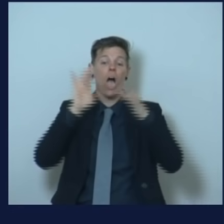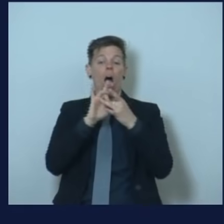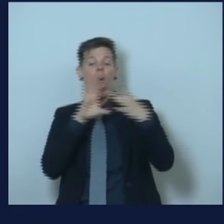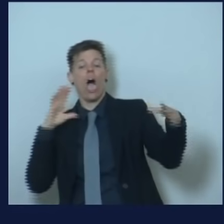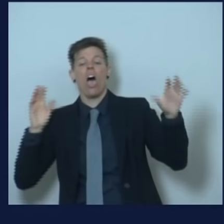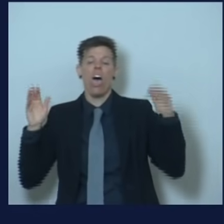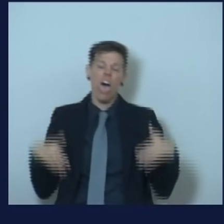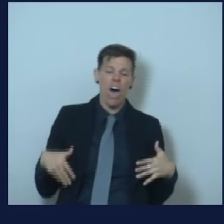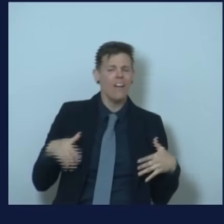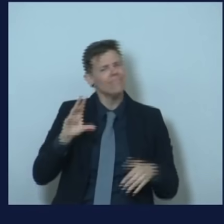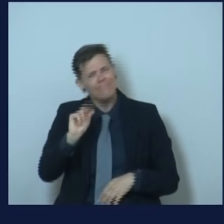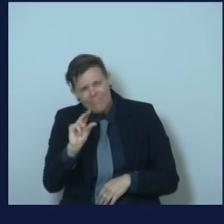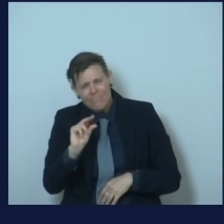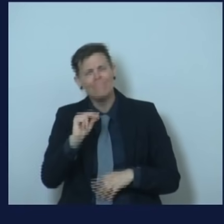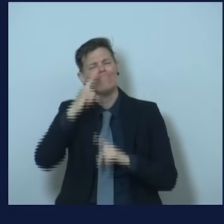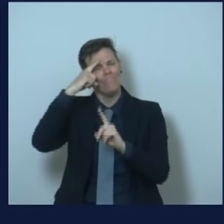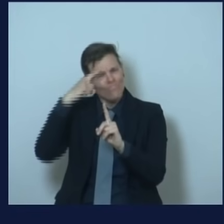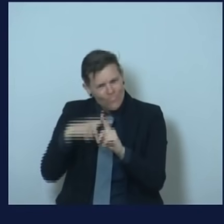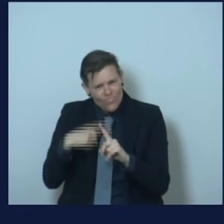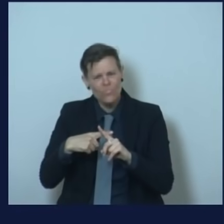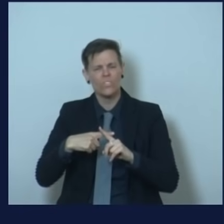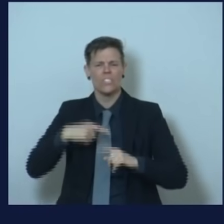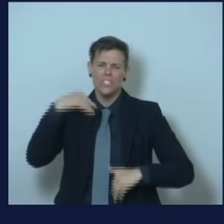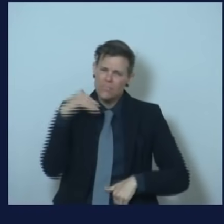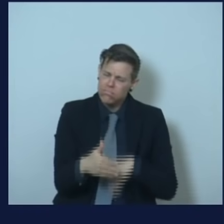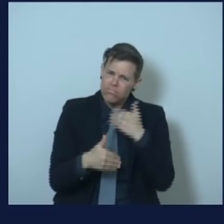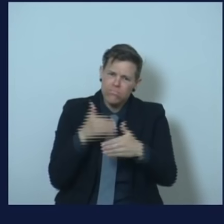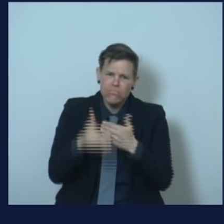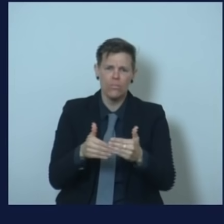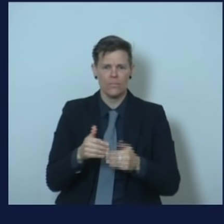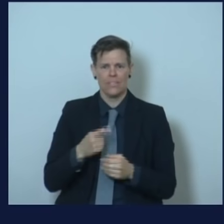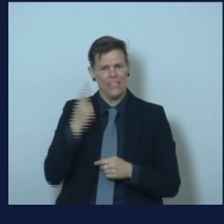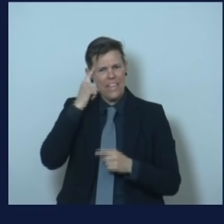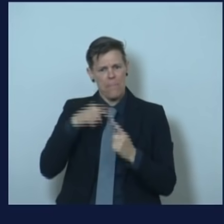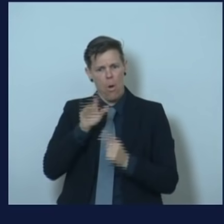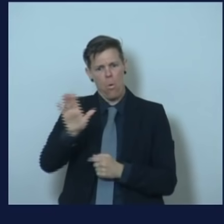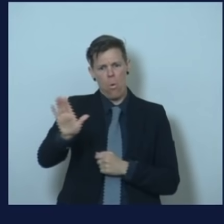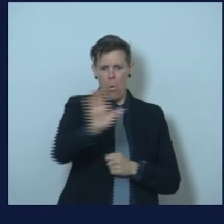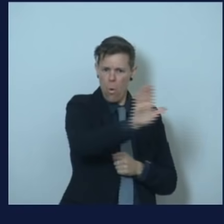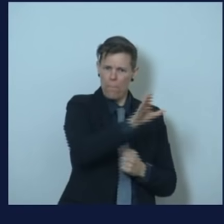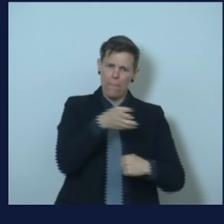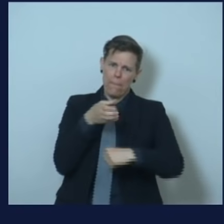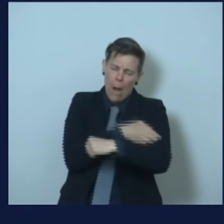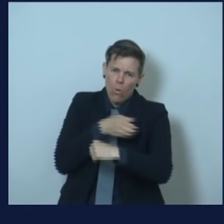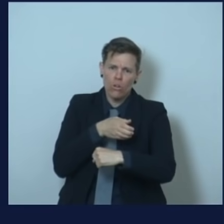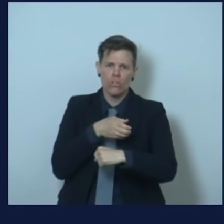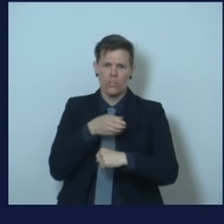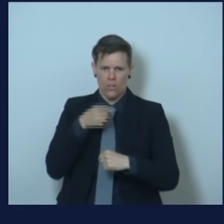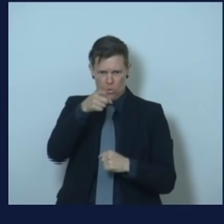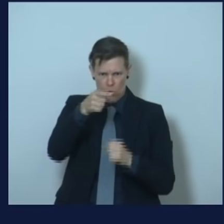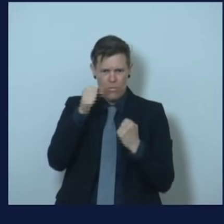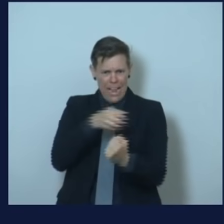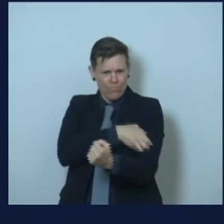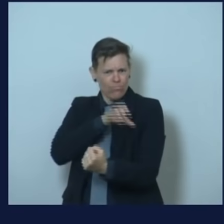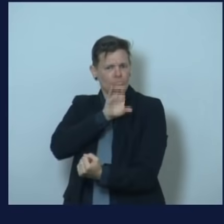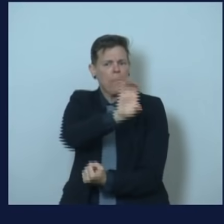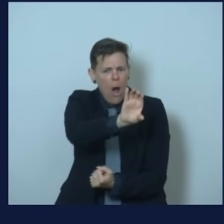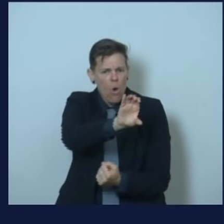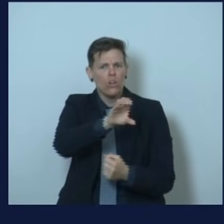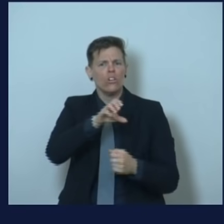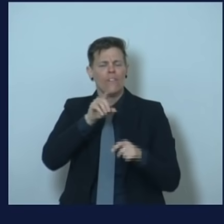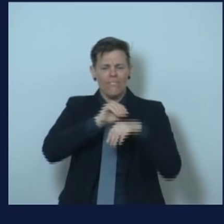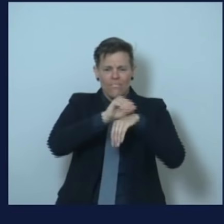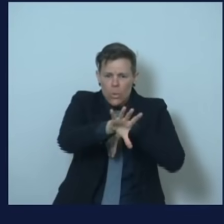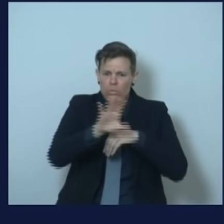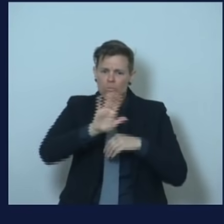you have. The power that each of us have to make a difference in our own communities and state, and the